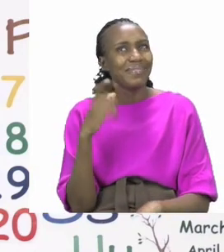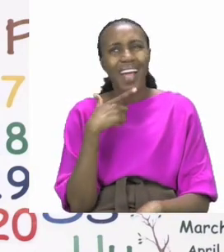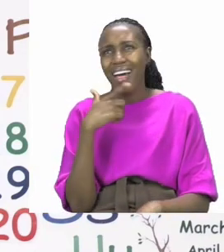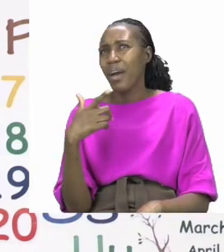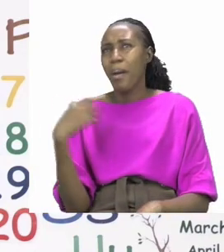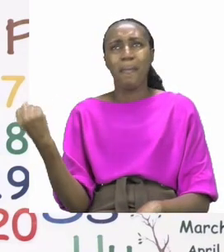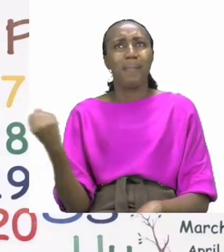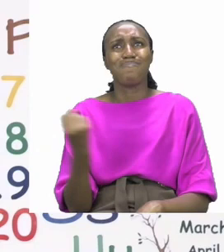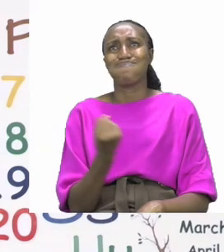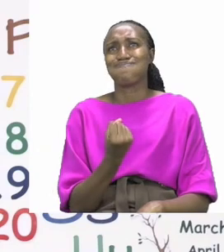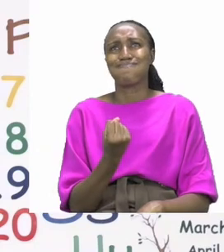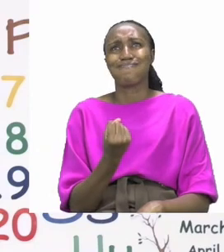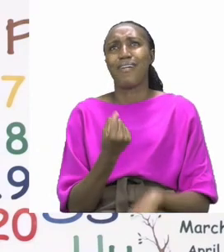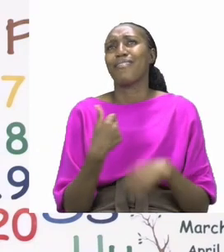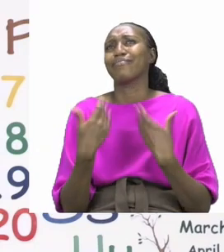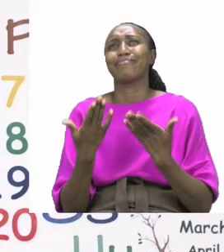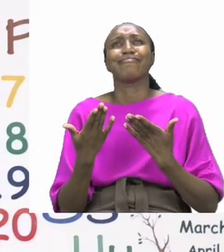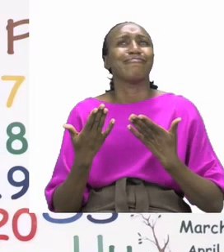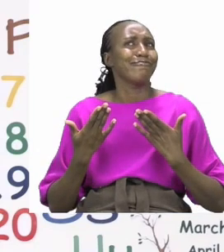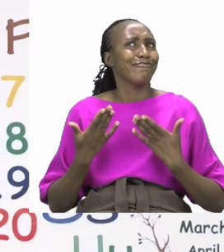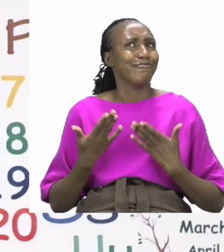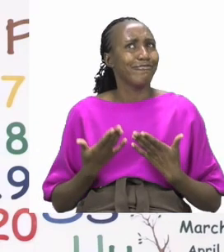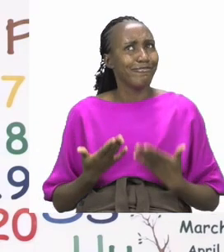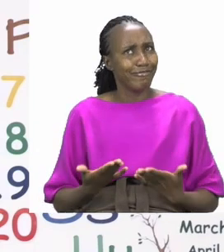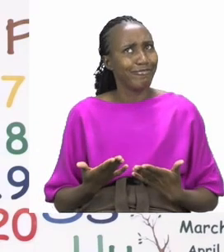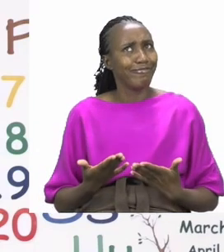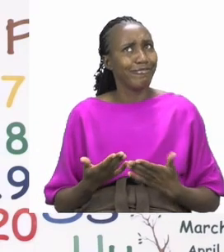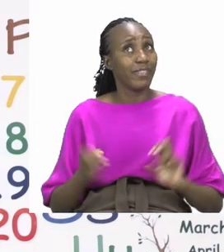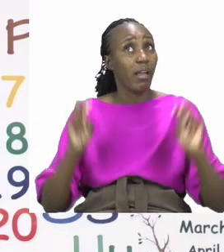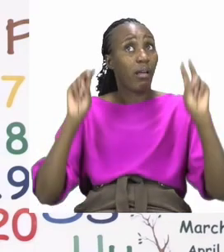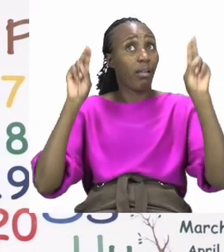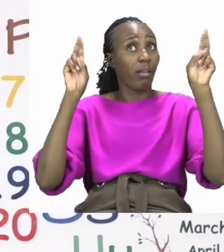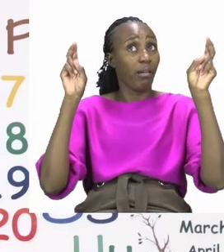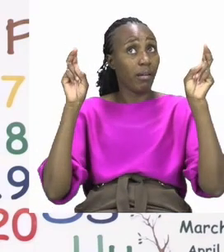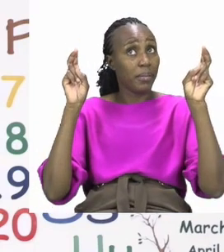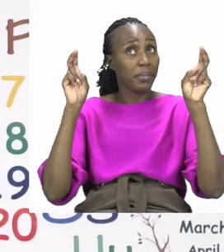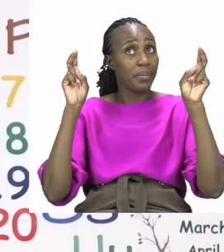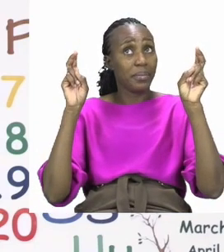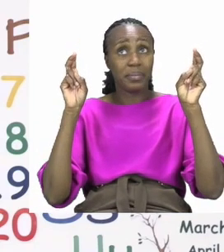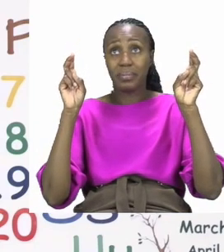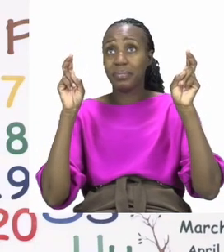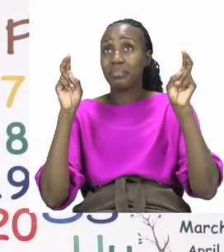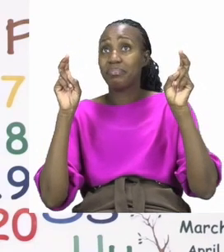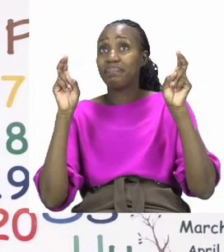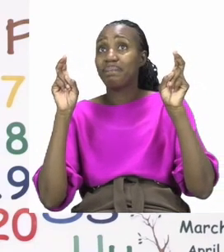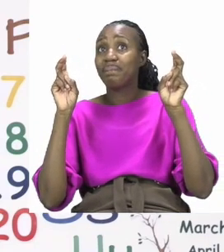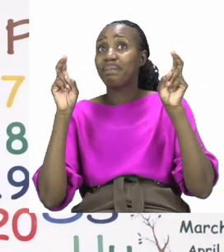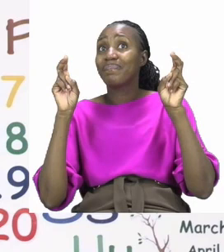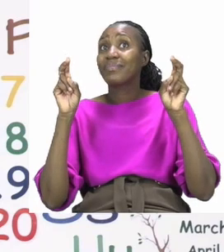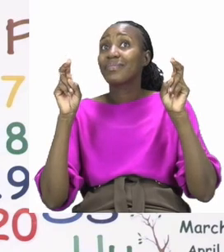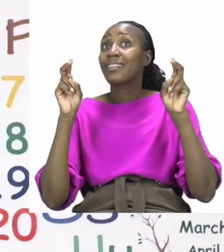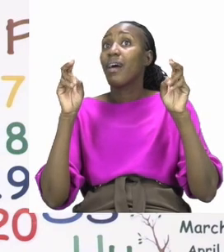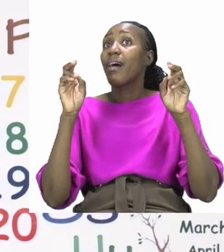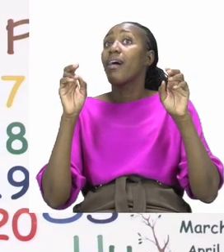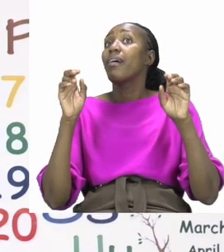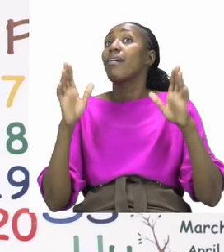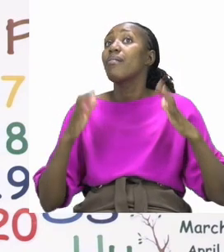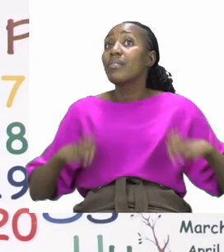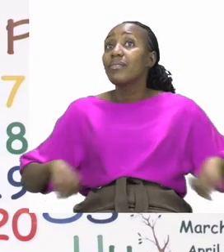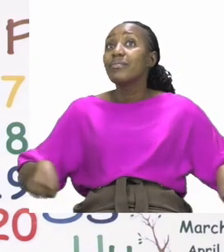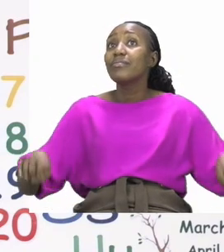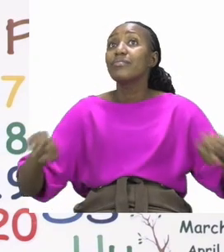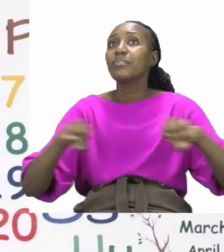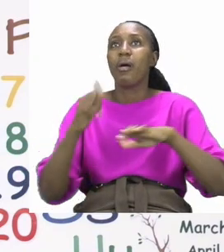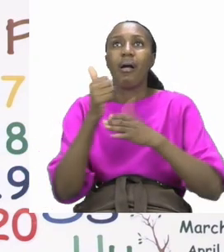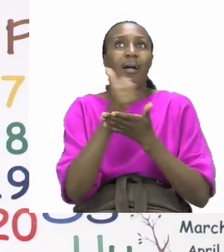you so much for joining me today. Our theme this week is a clean